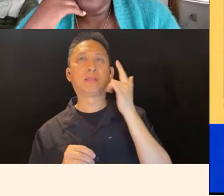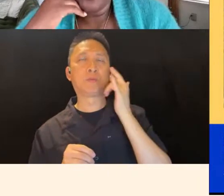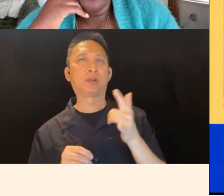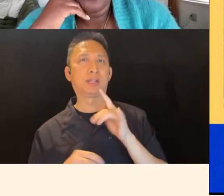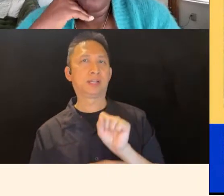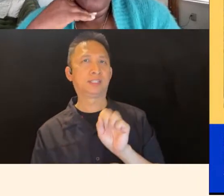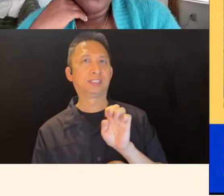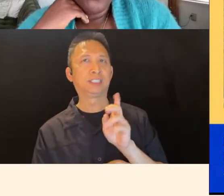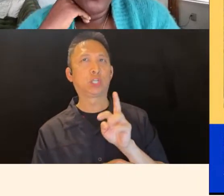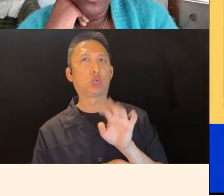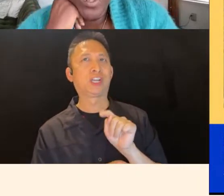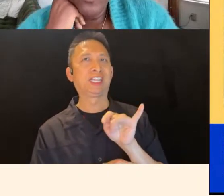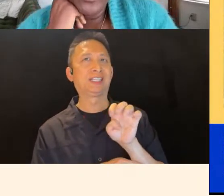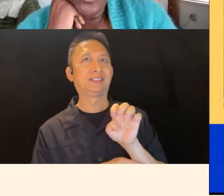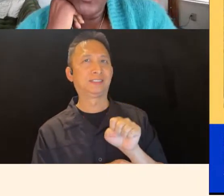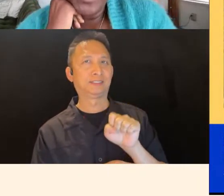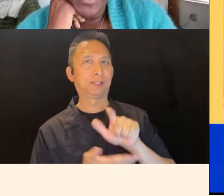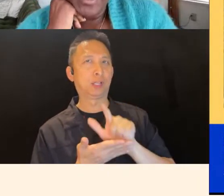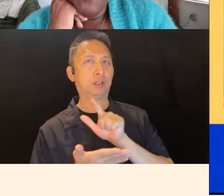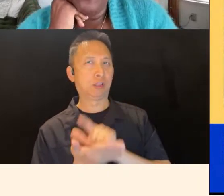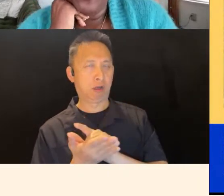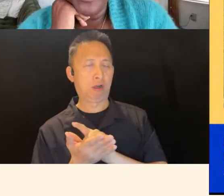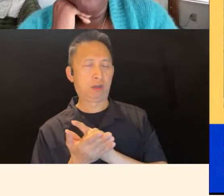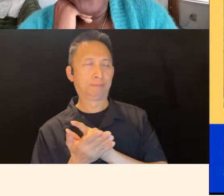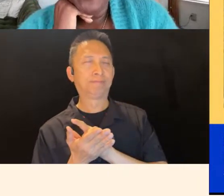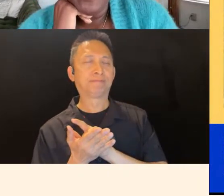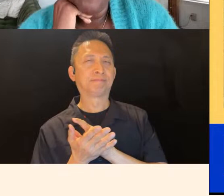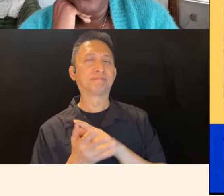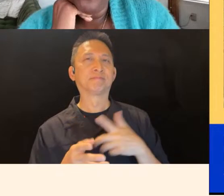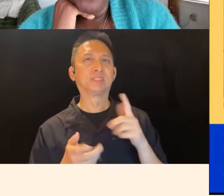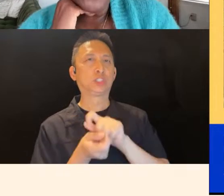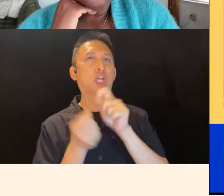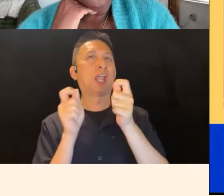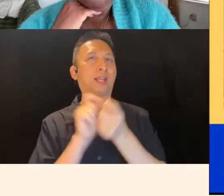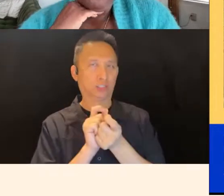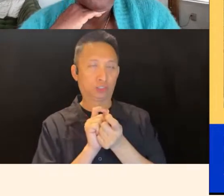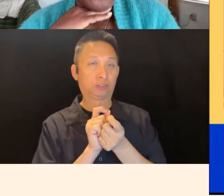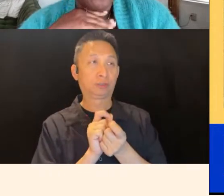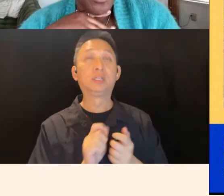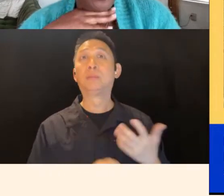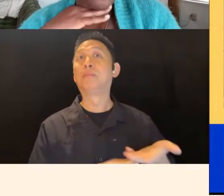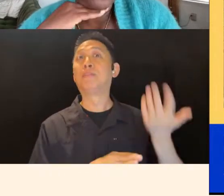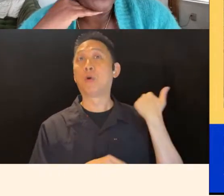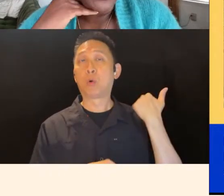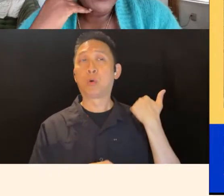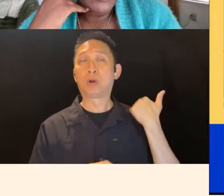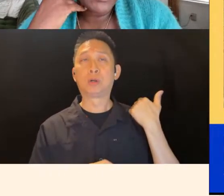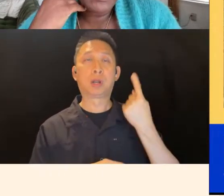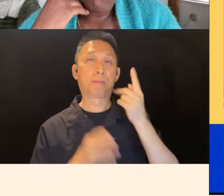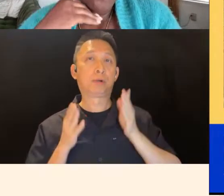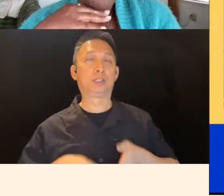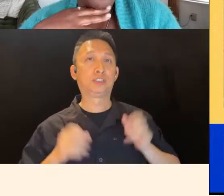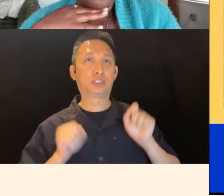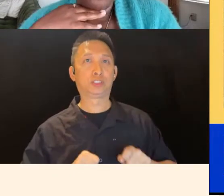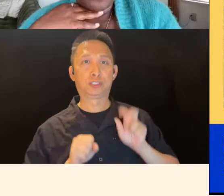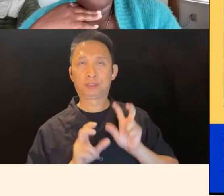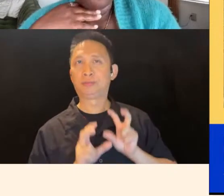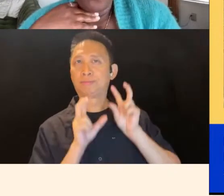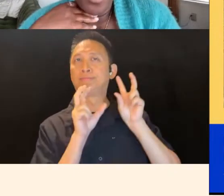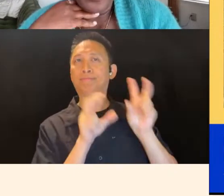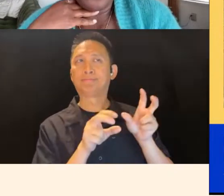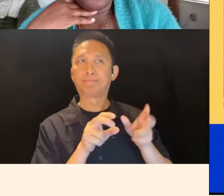at the time, one was only able to invest up to $350 in any